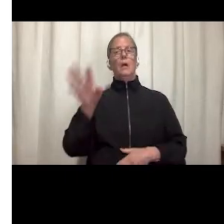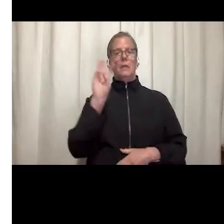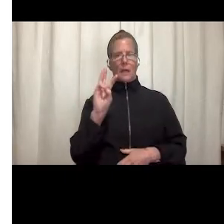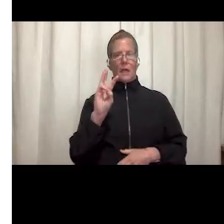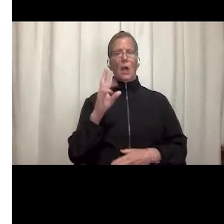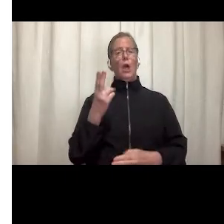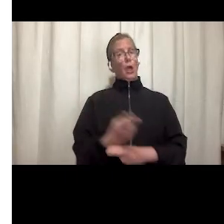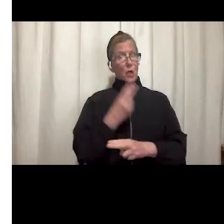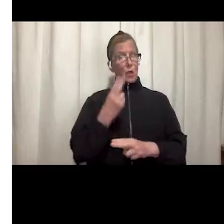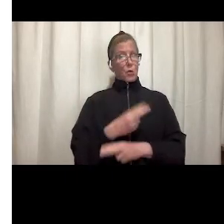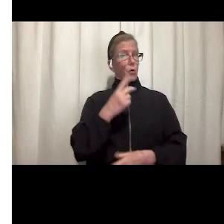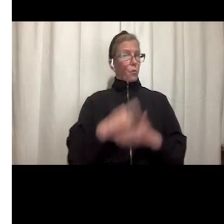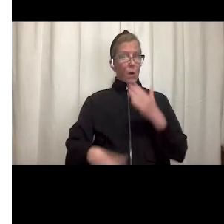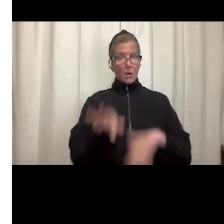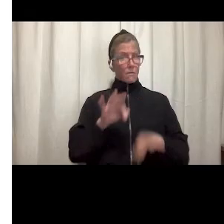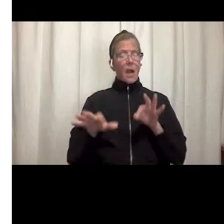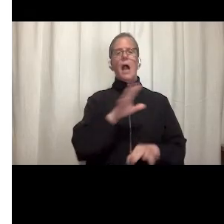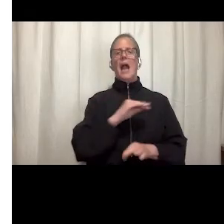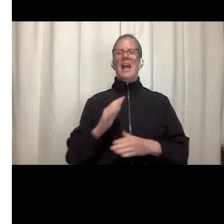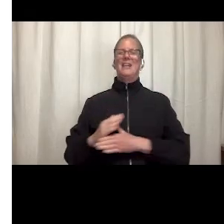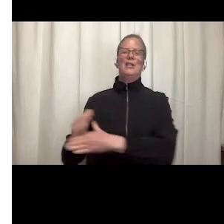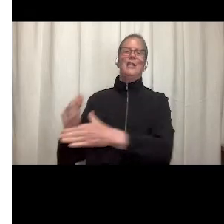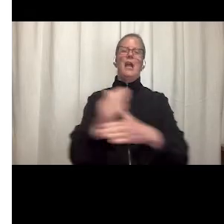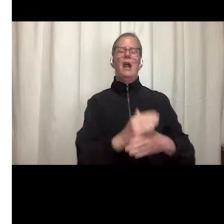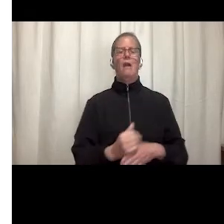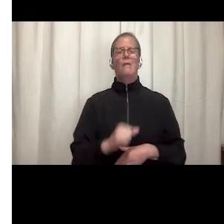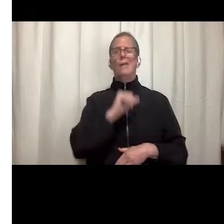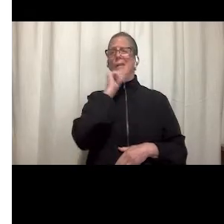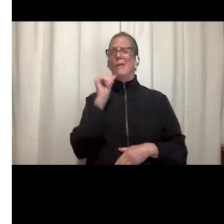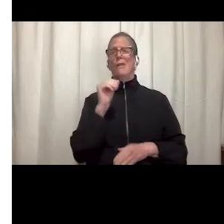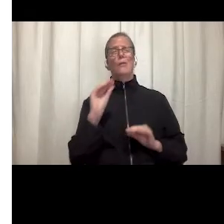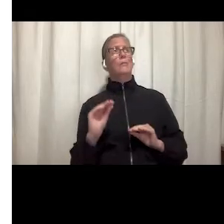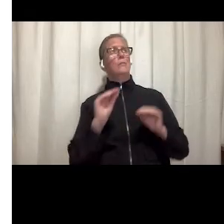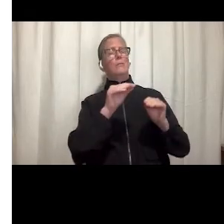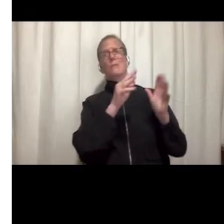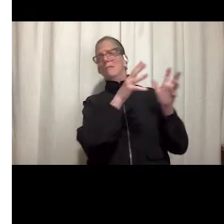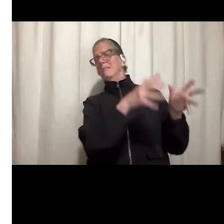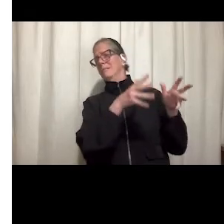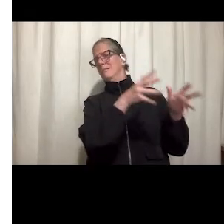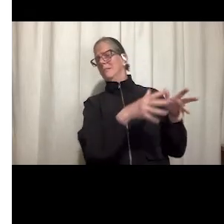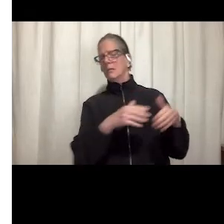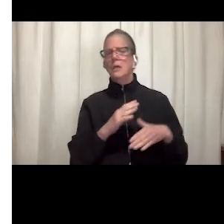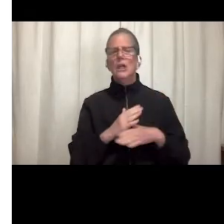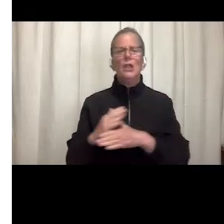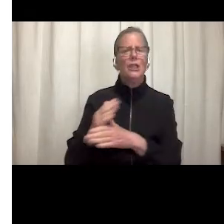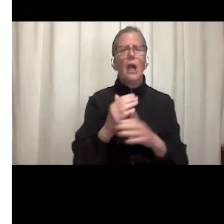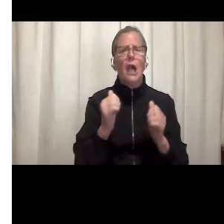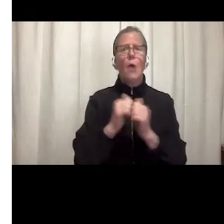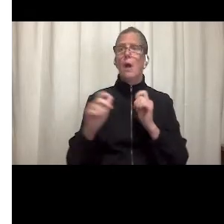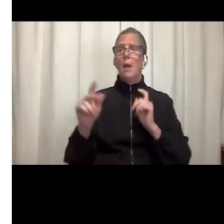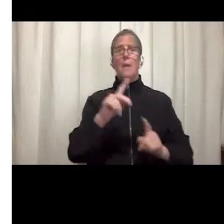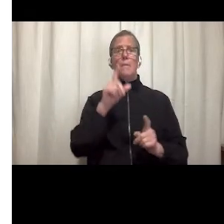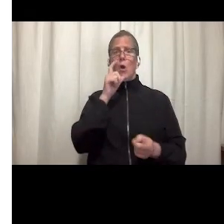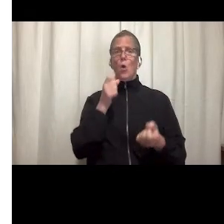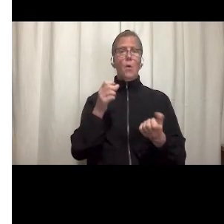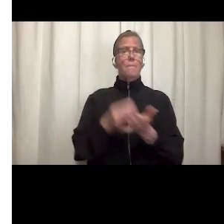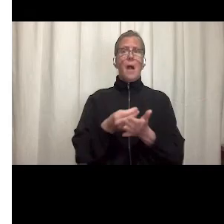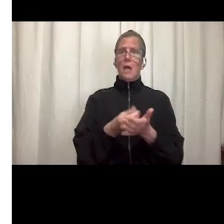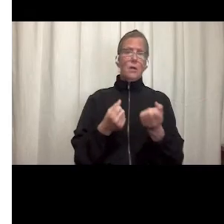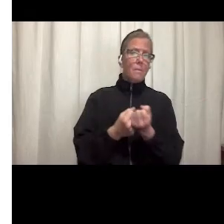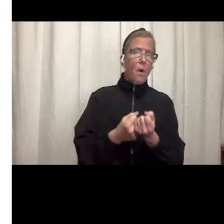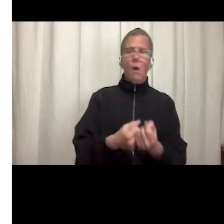findings. Finally, don't let the data sit on a shelf. Share your results with funders, staff, community members,